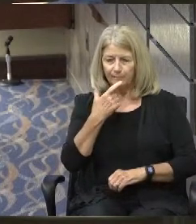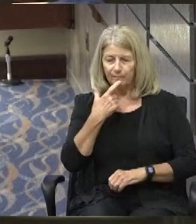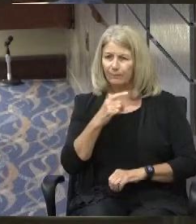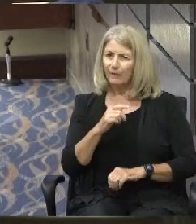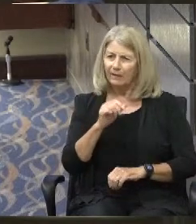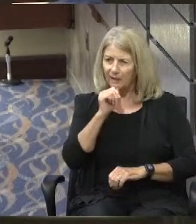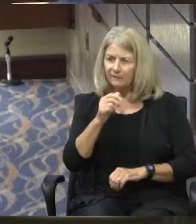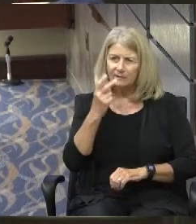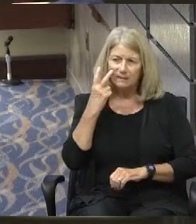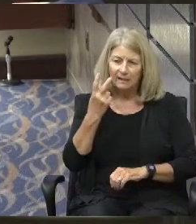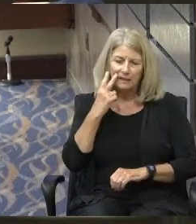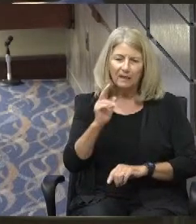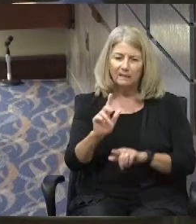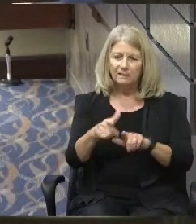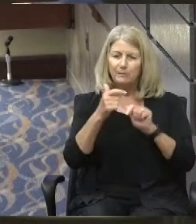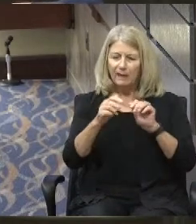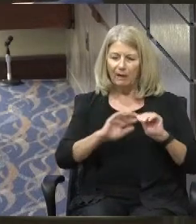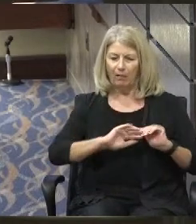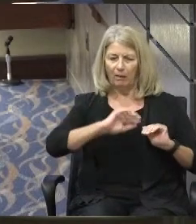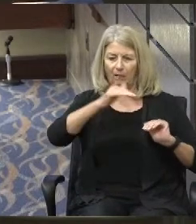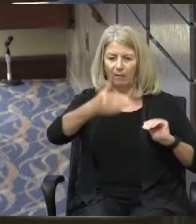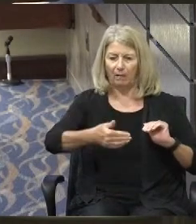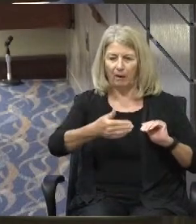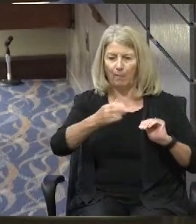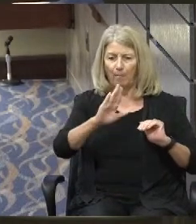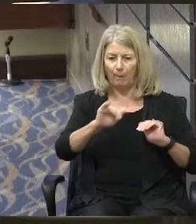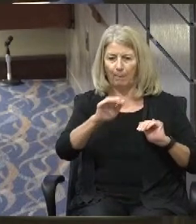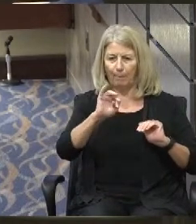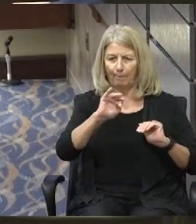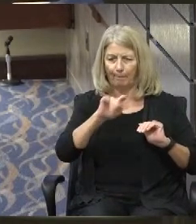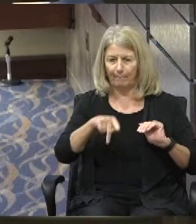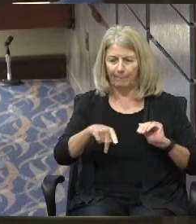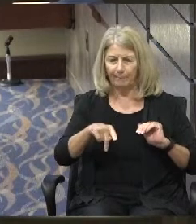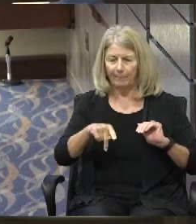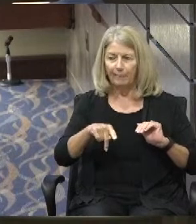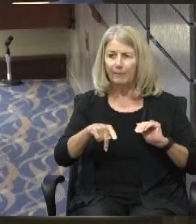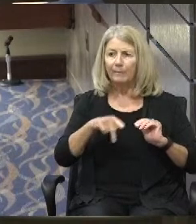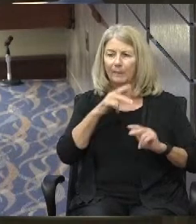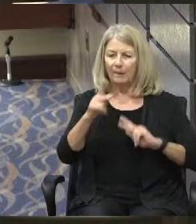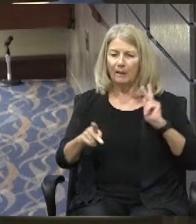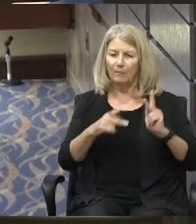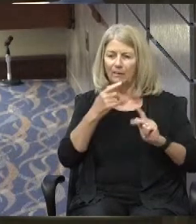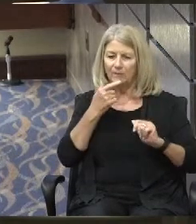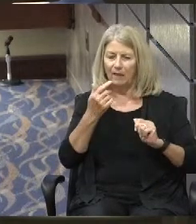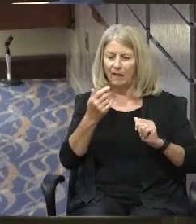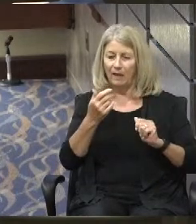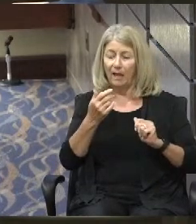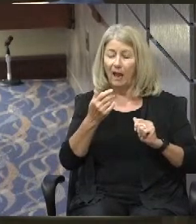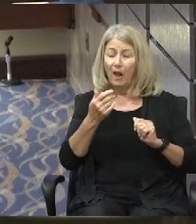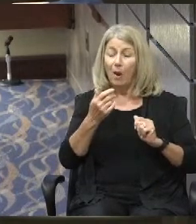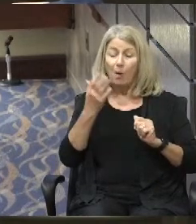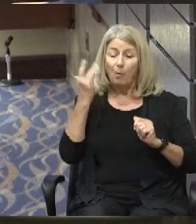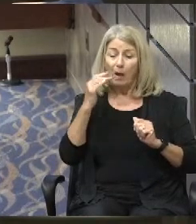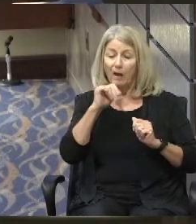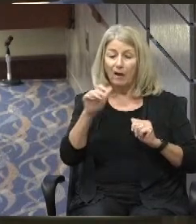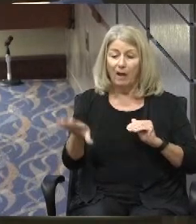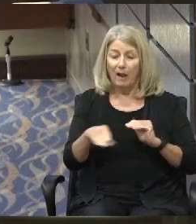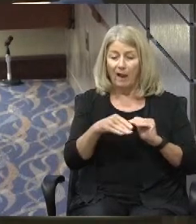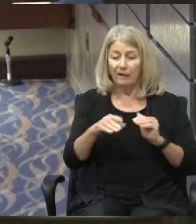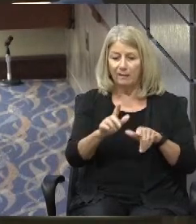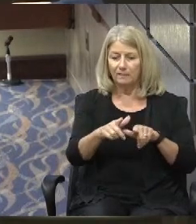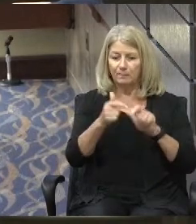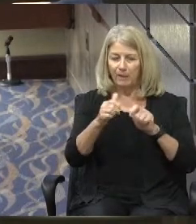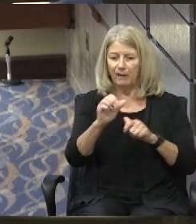don't, and that's always like, it seems when a resident wants to come and say, hey, we got to slow them down, how about we put a speed bump out there? It's hard to explain to them